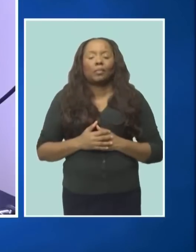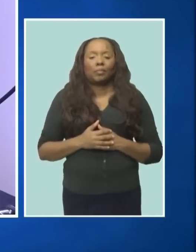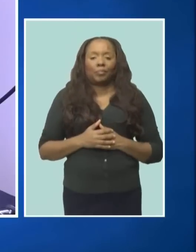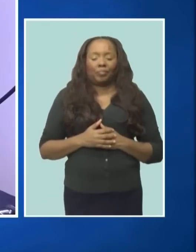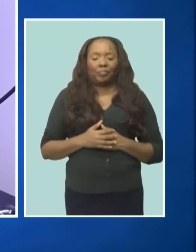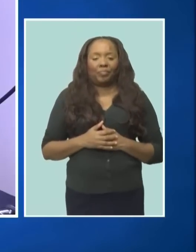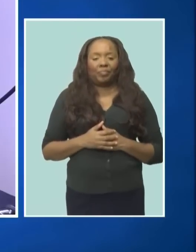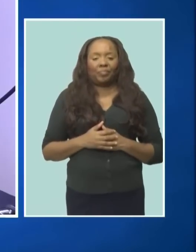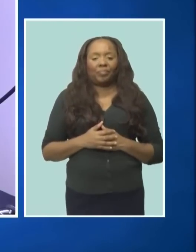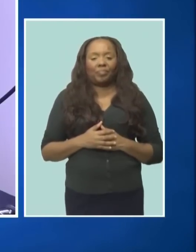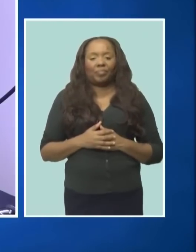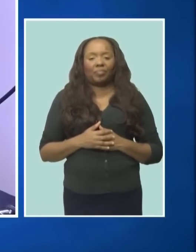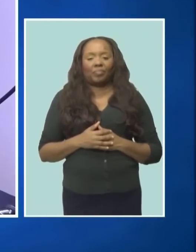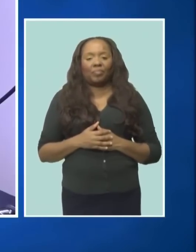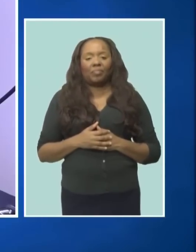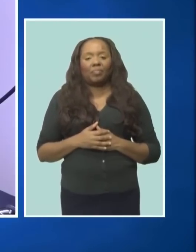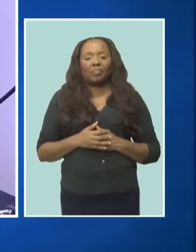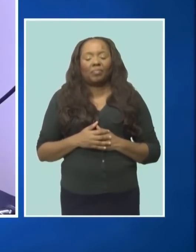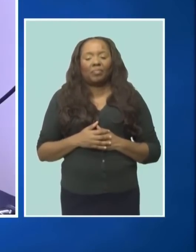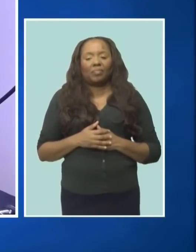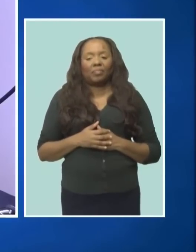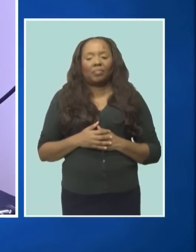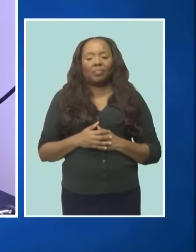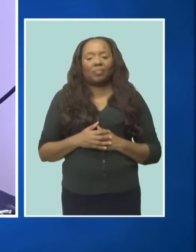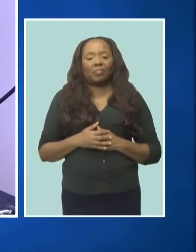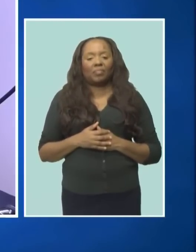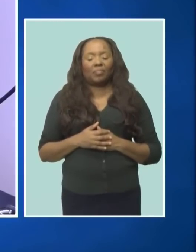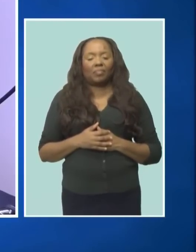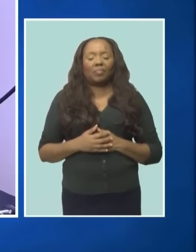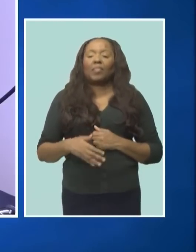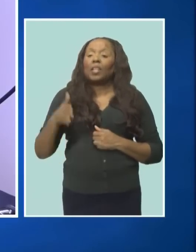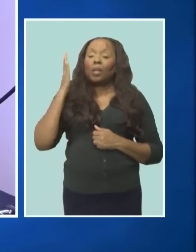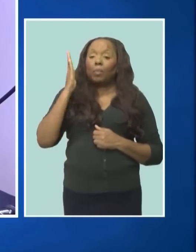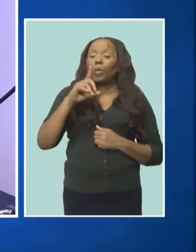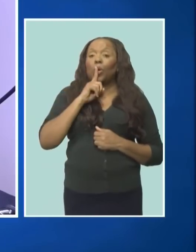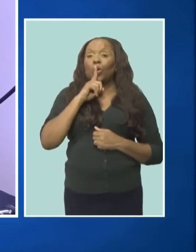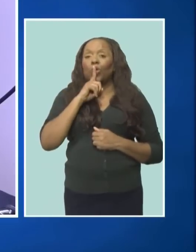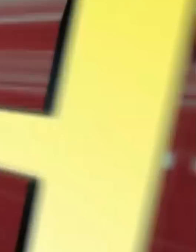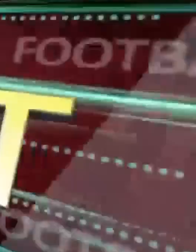poised to become a must-see.